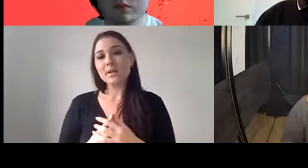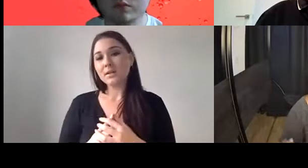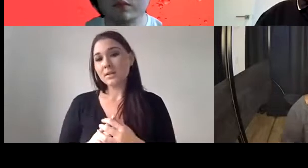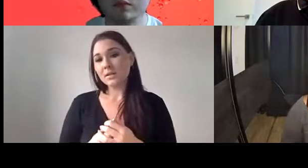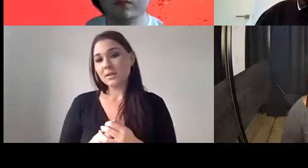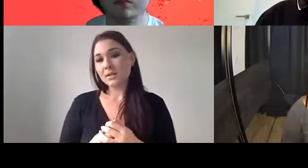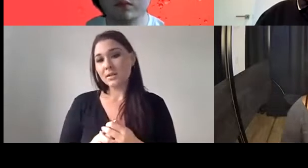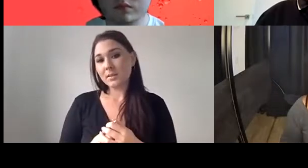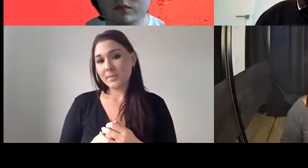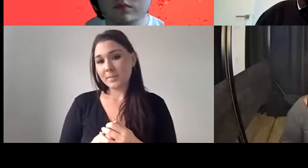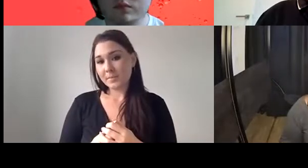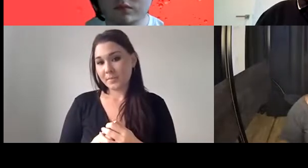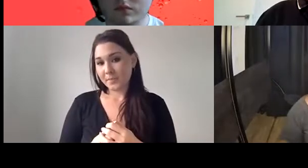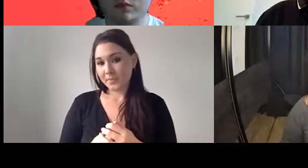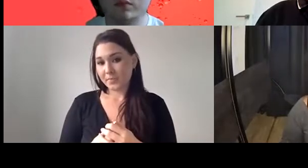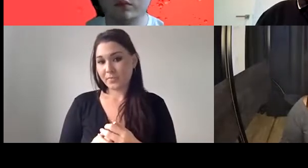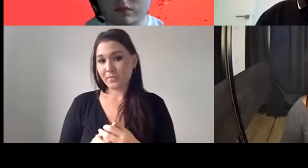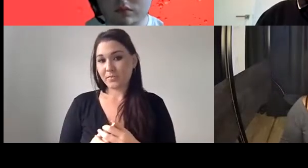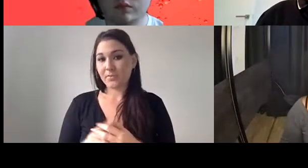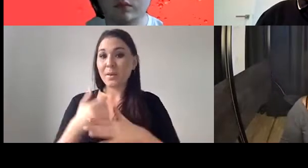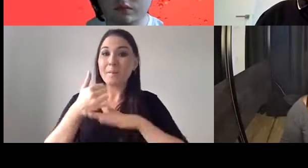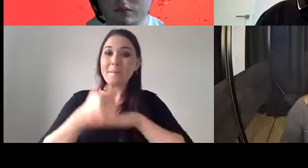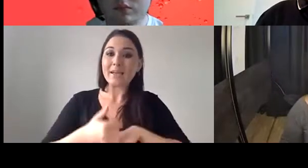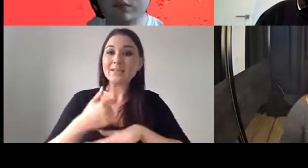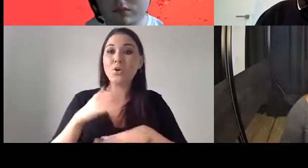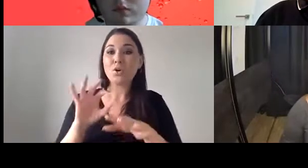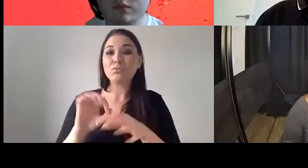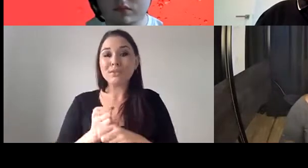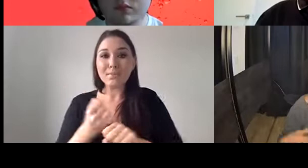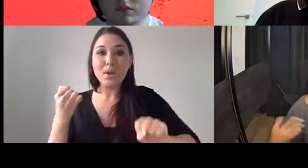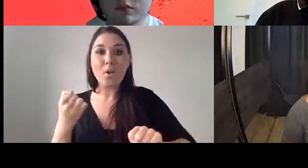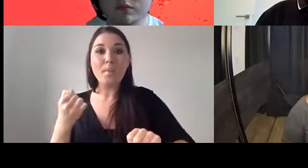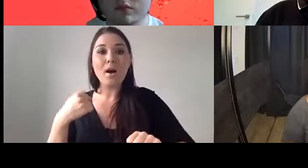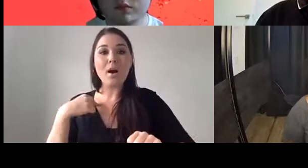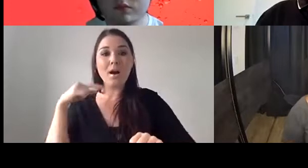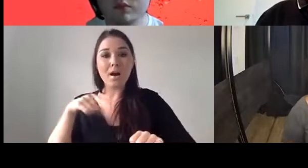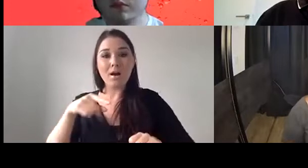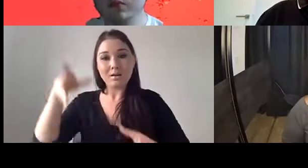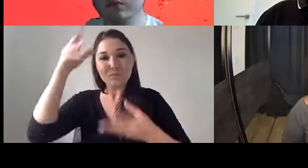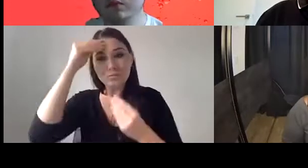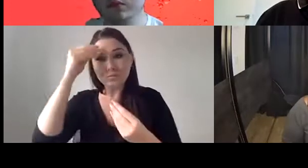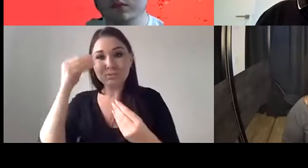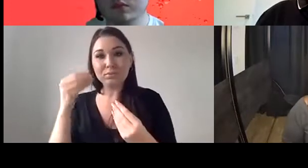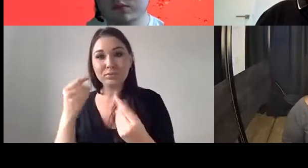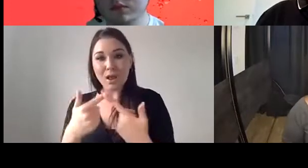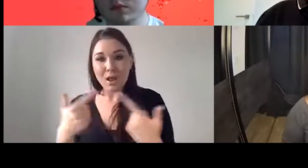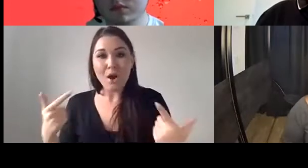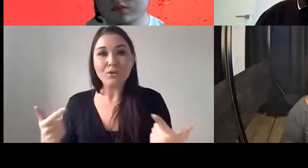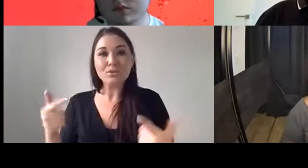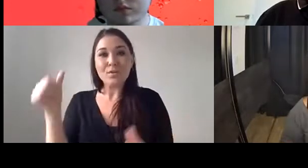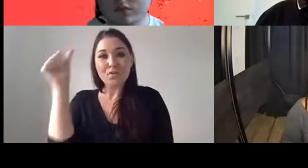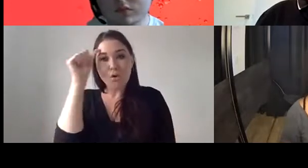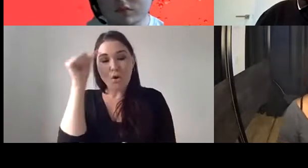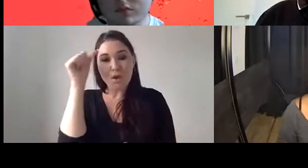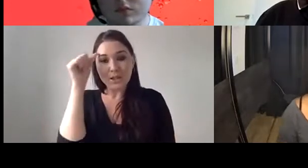knowledge and capabilities just based on diploma, when there is other way to gain knowledge, which are